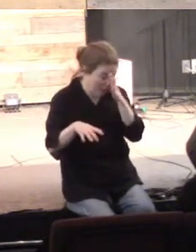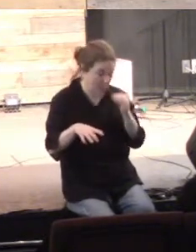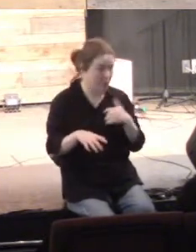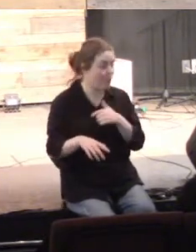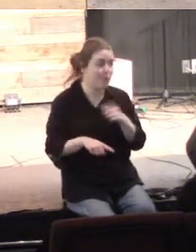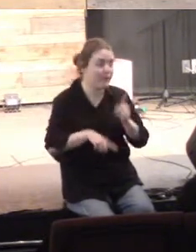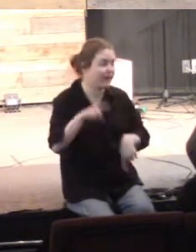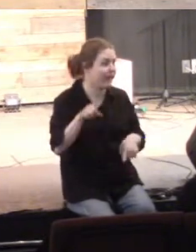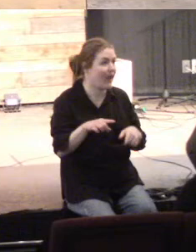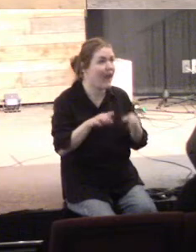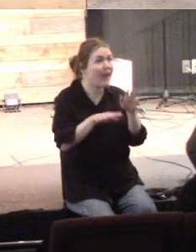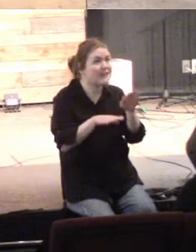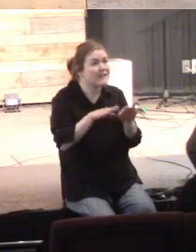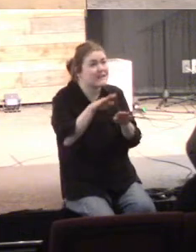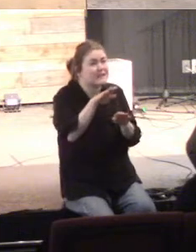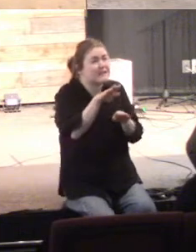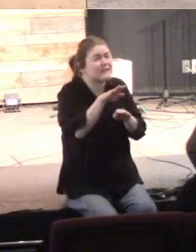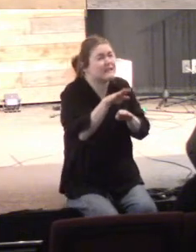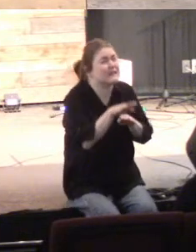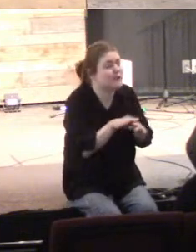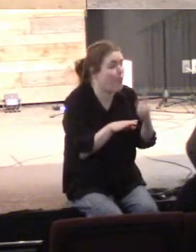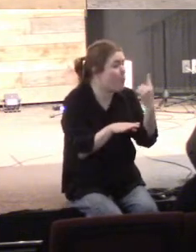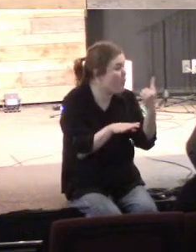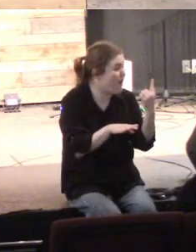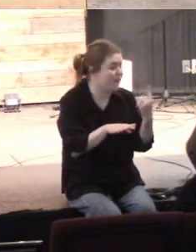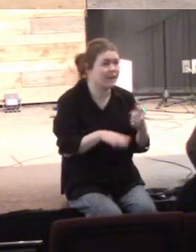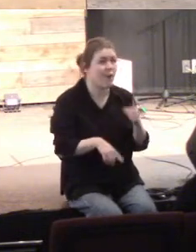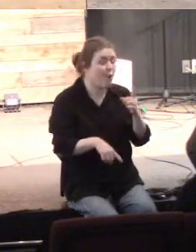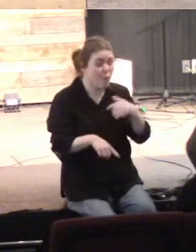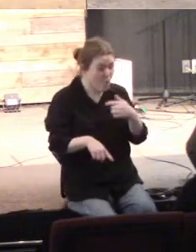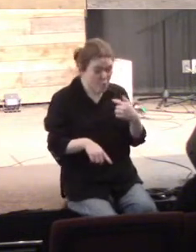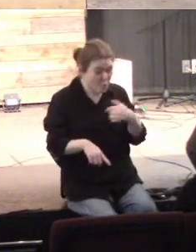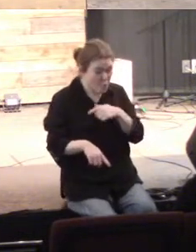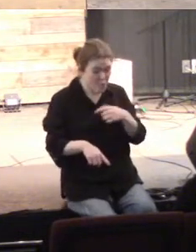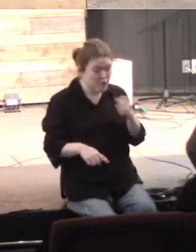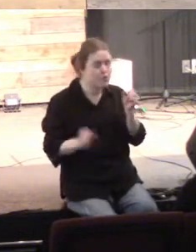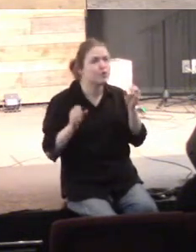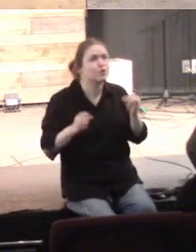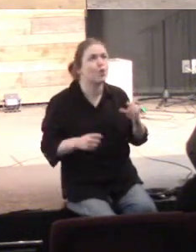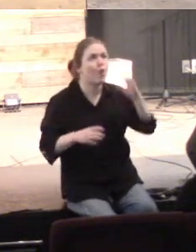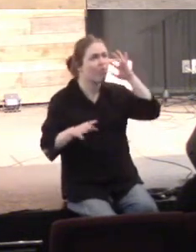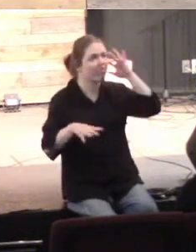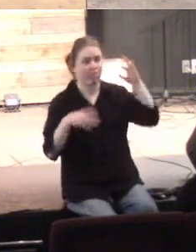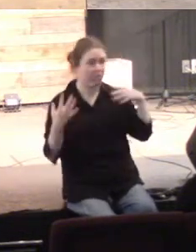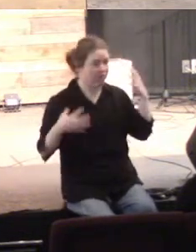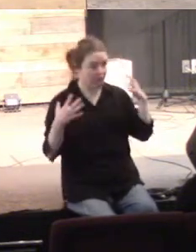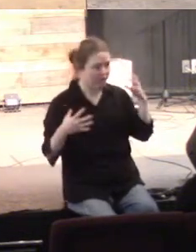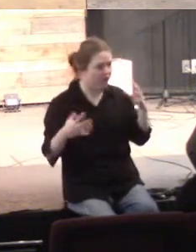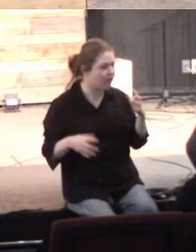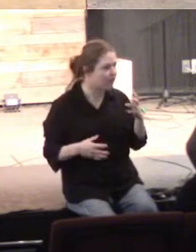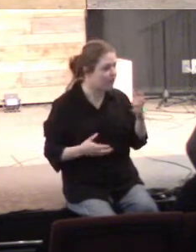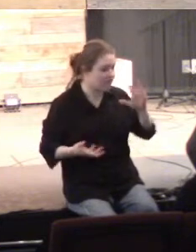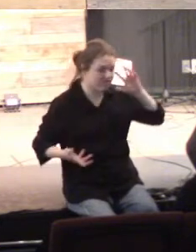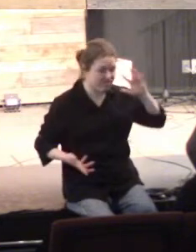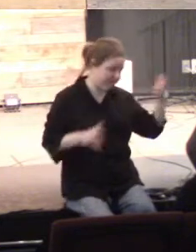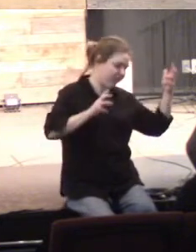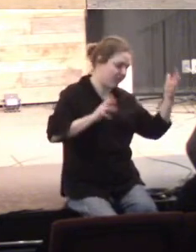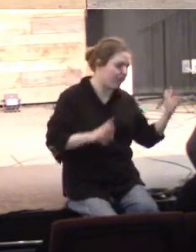toward God. We're so paralyzed. We're so messed up. We're so jacked up. And And yet